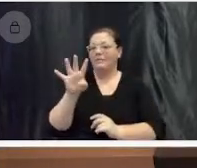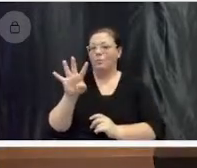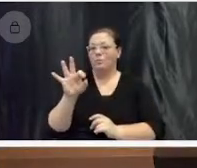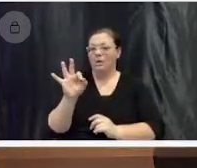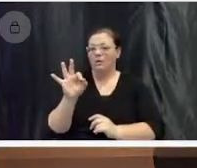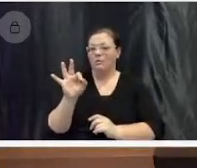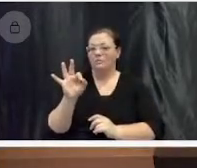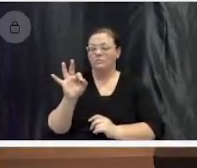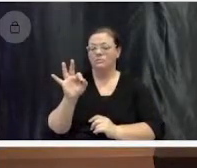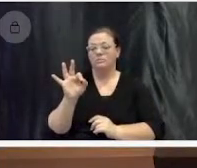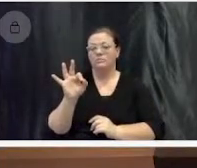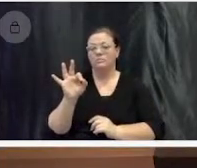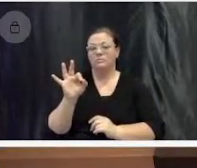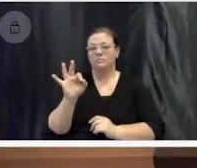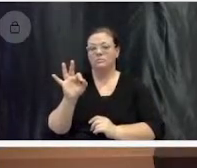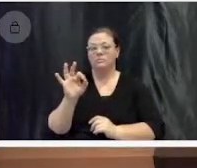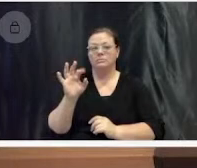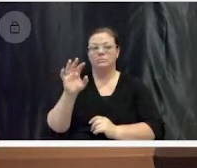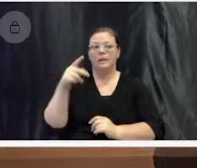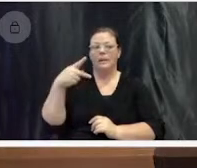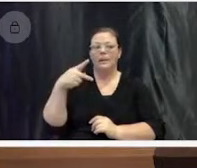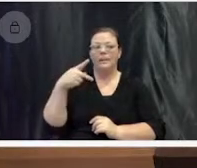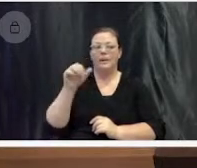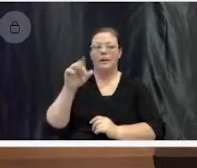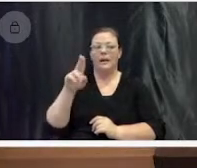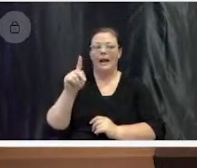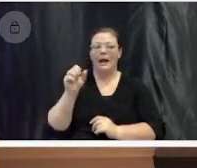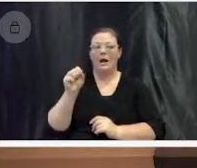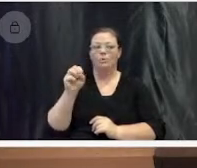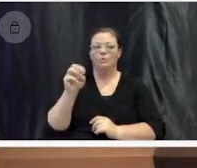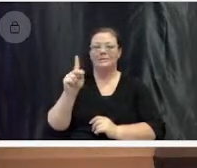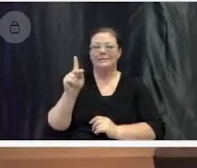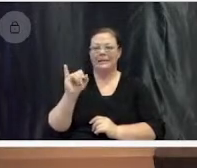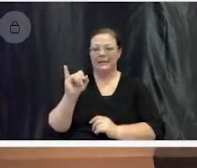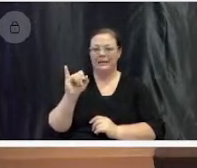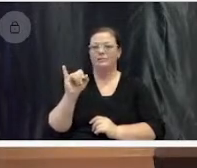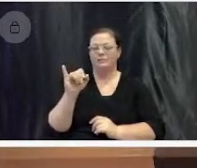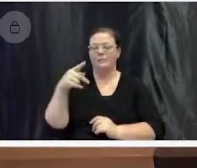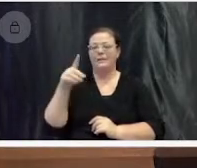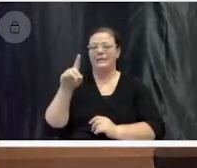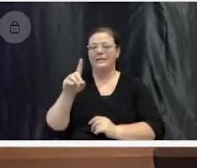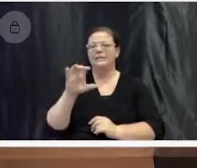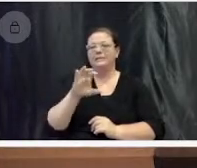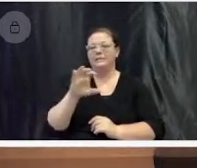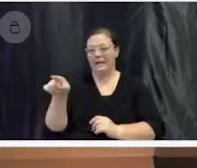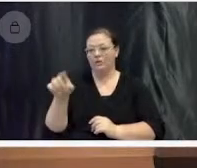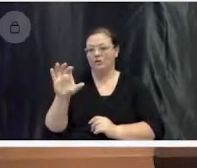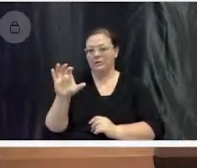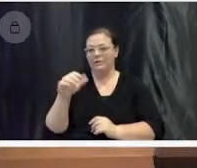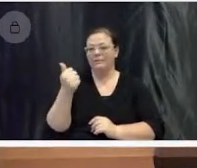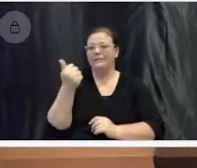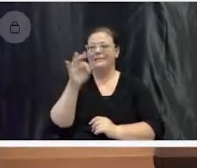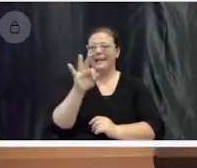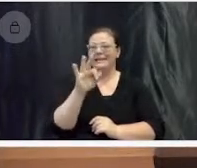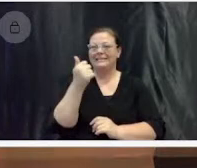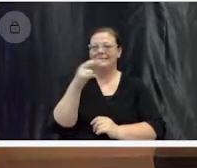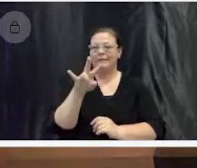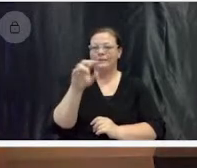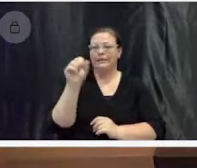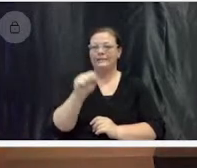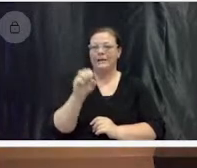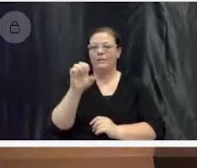Z9849, Lurkowski, STR2, PD-C, 1917 South